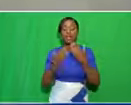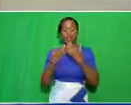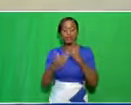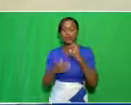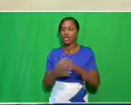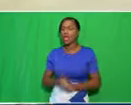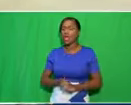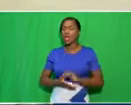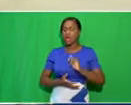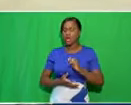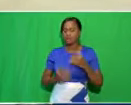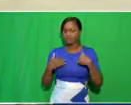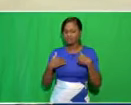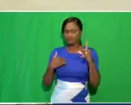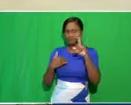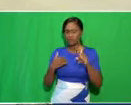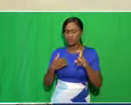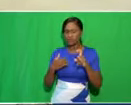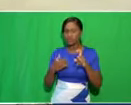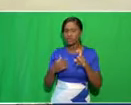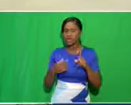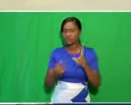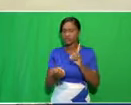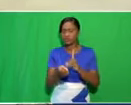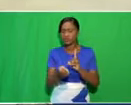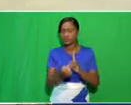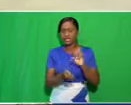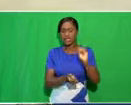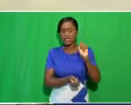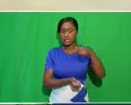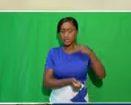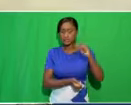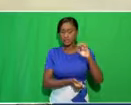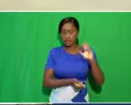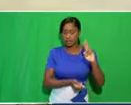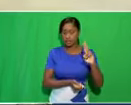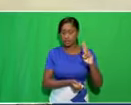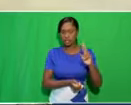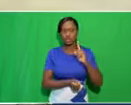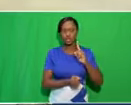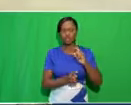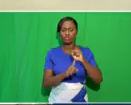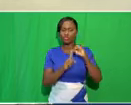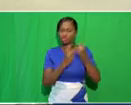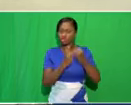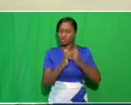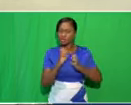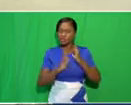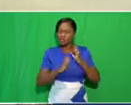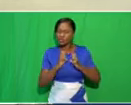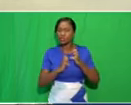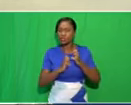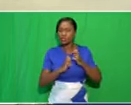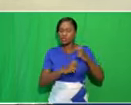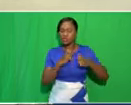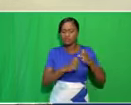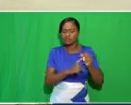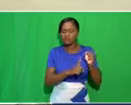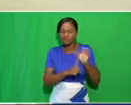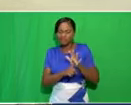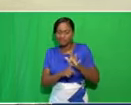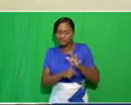a question for Dr. Spence, who spoke about the social and emotional issues that impact upon an